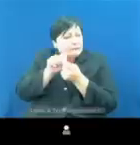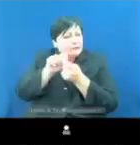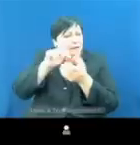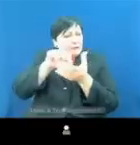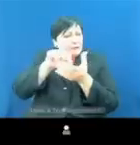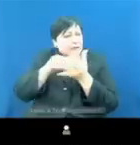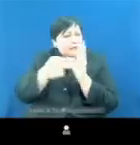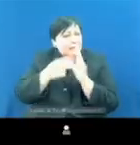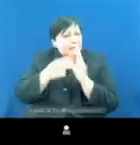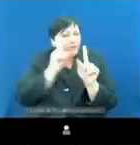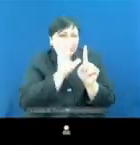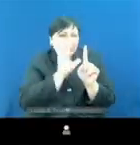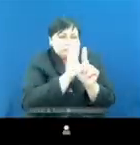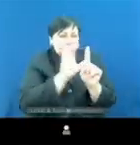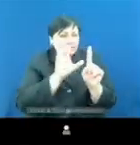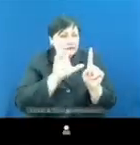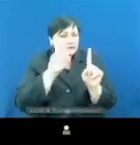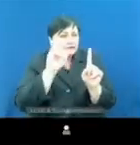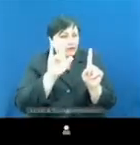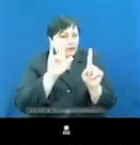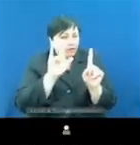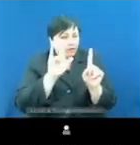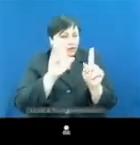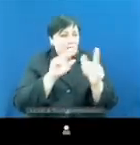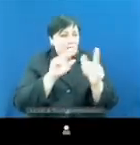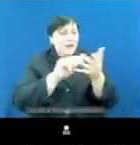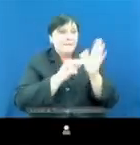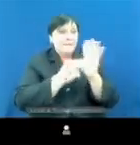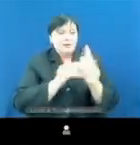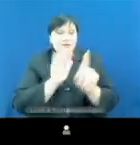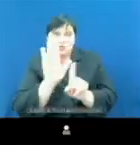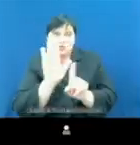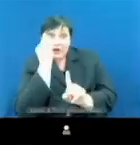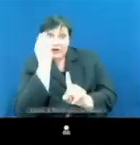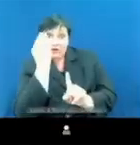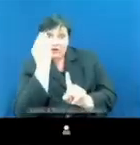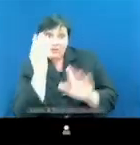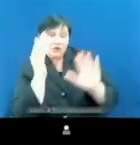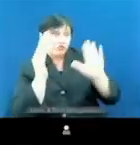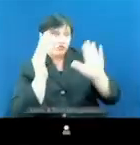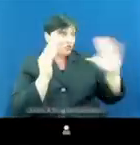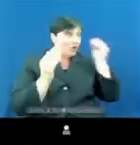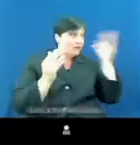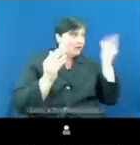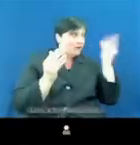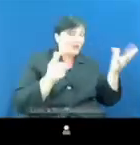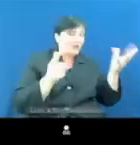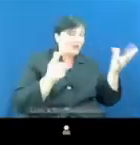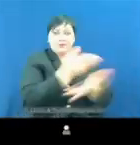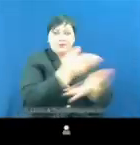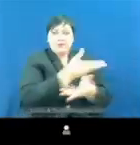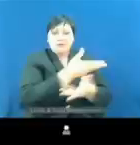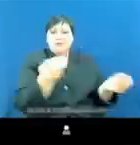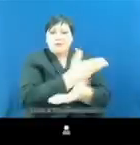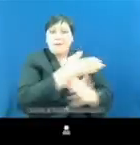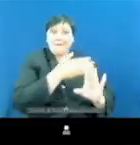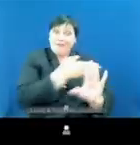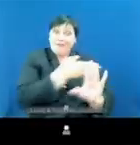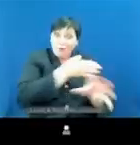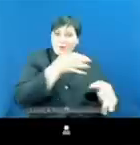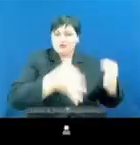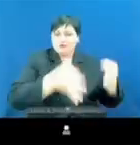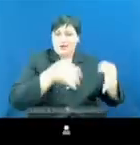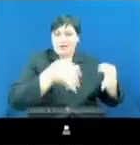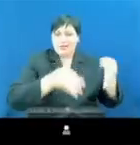litigation field, and that is, it means it's an exchange of information pre-trial, and it involves sending